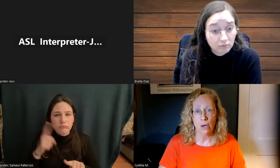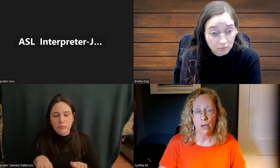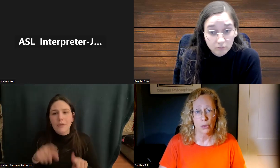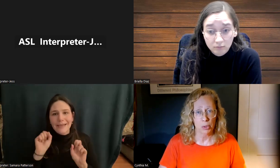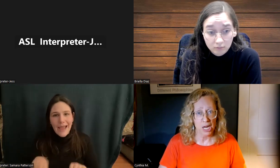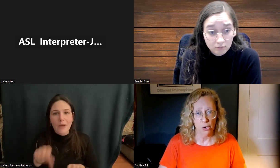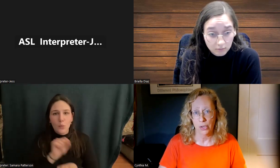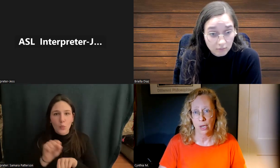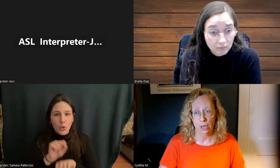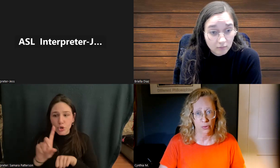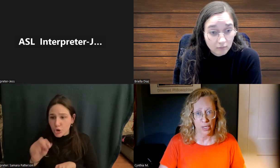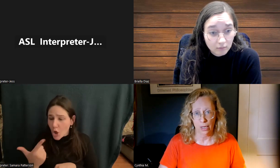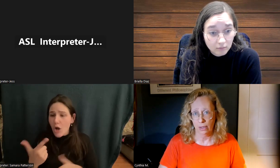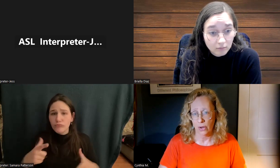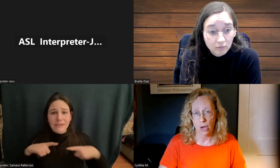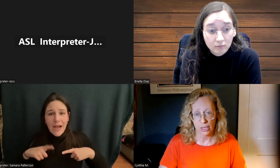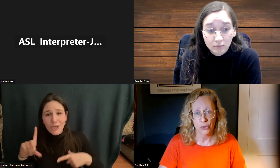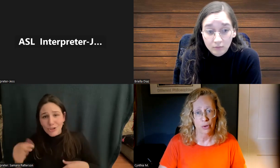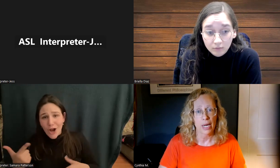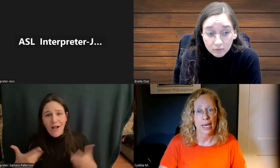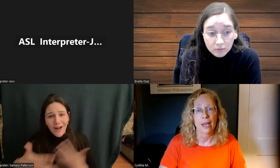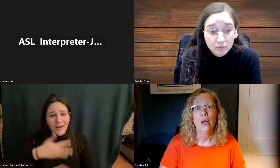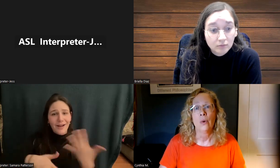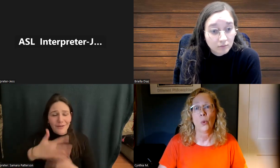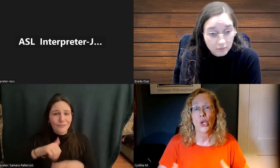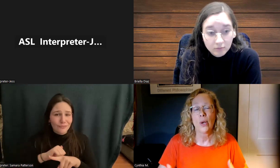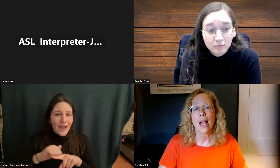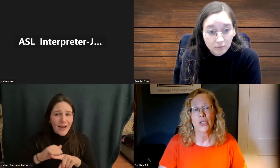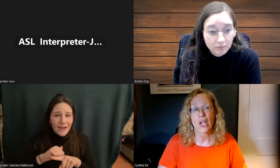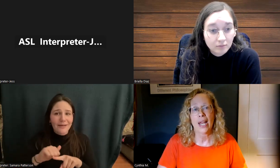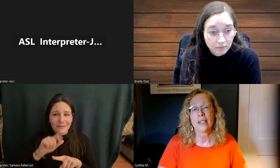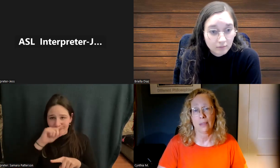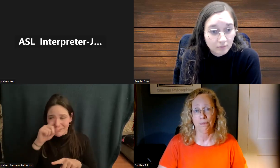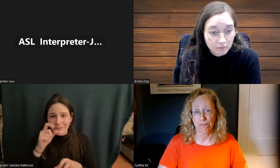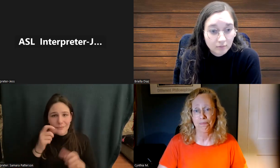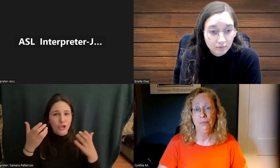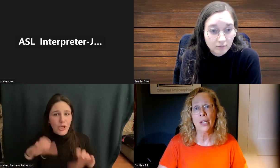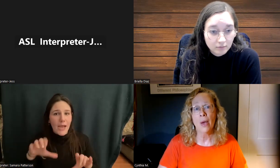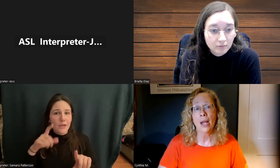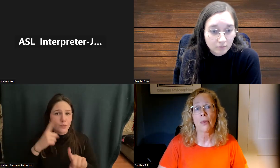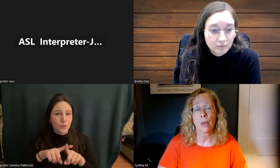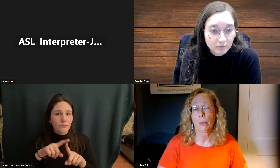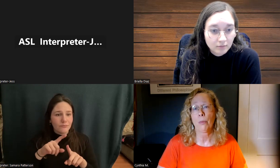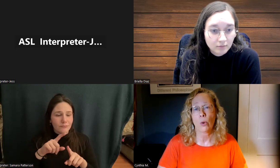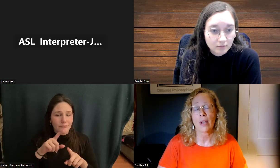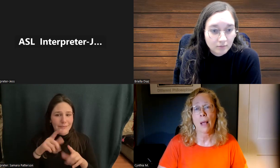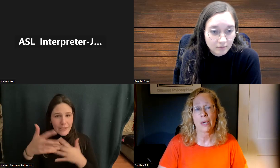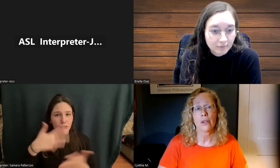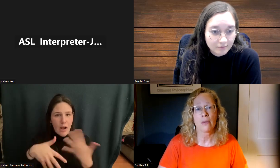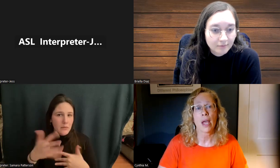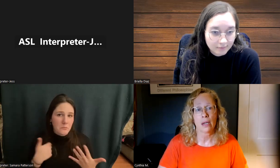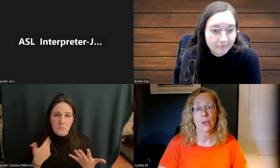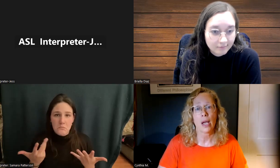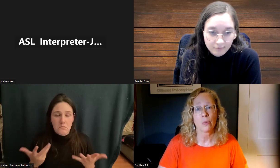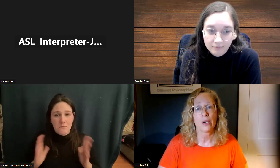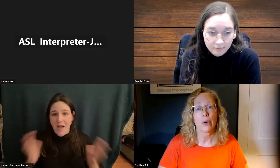working dogs, retired dogs, and dogs in training where you would have a chance to interact with them. We'd be more than happy to